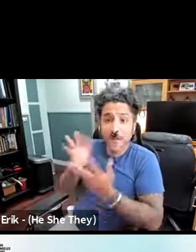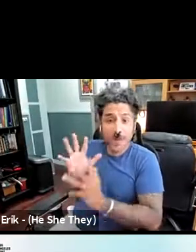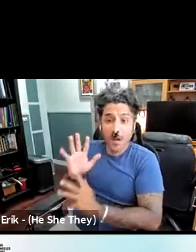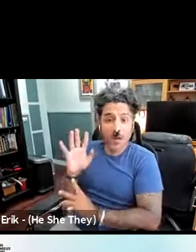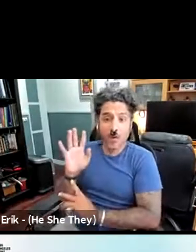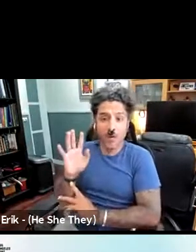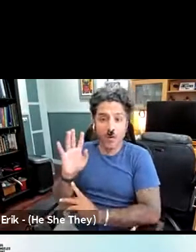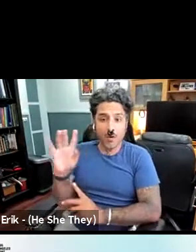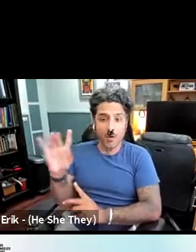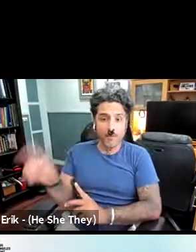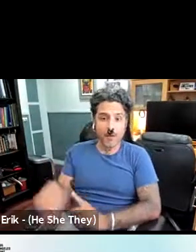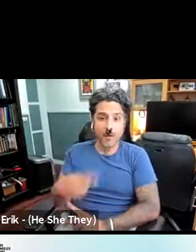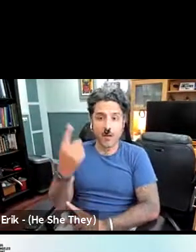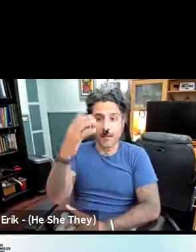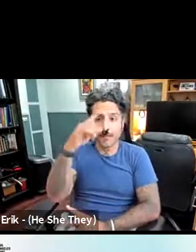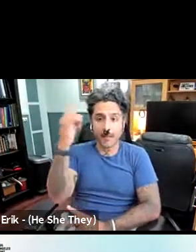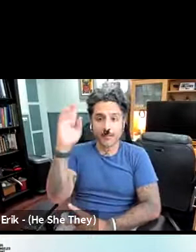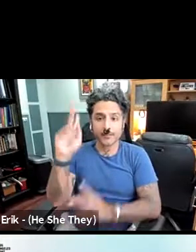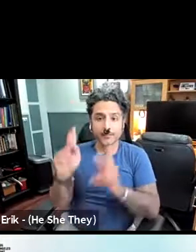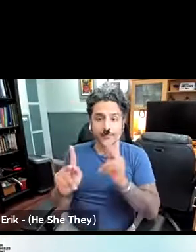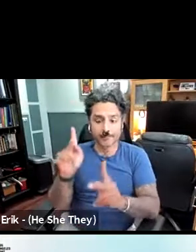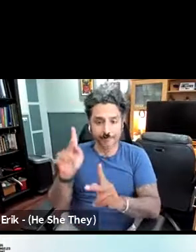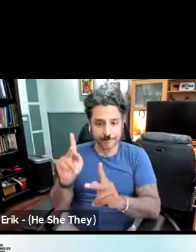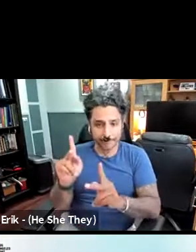only by Black people.